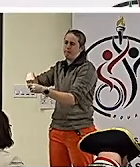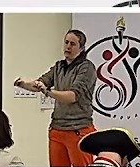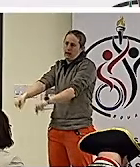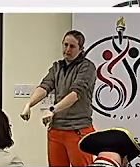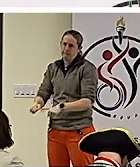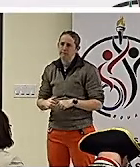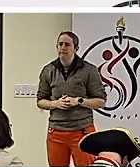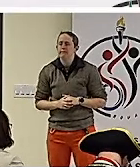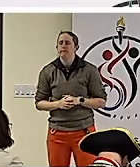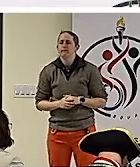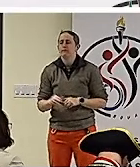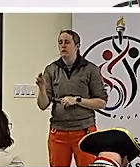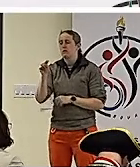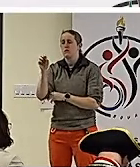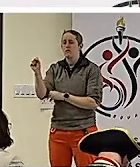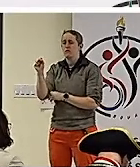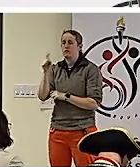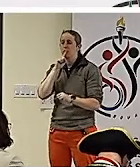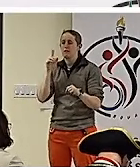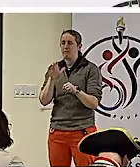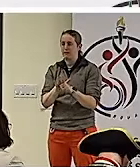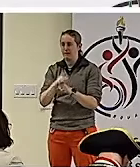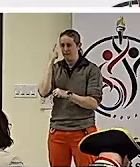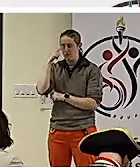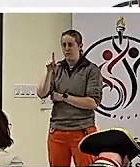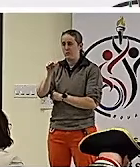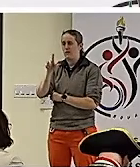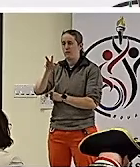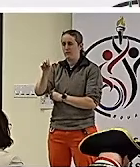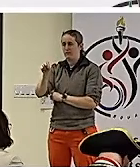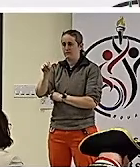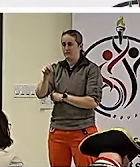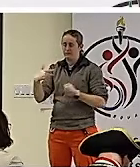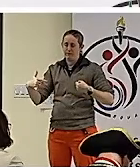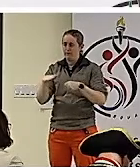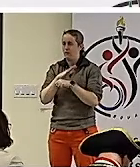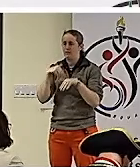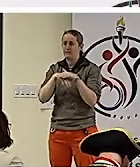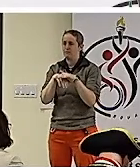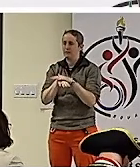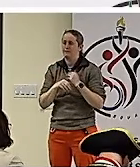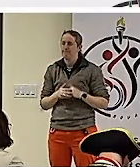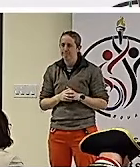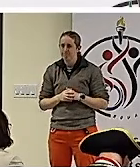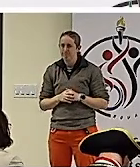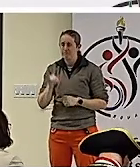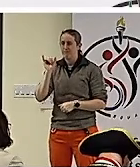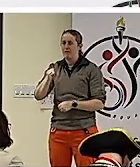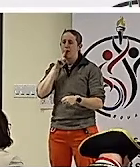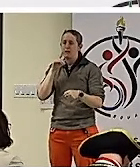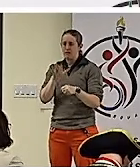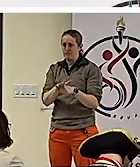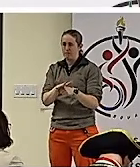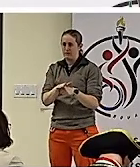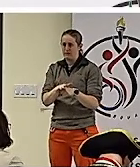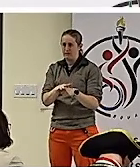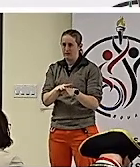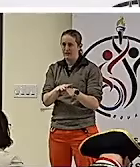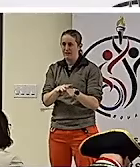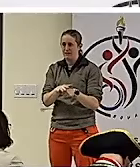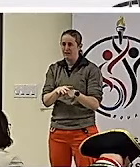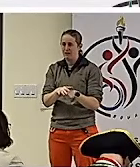has committed to becoming accessible by 2030. That commitment must be more than